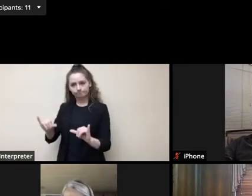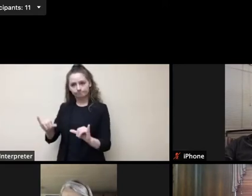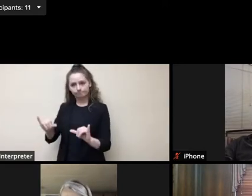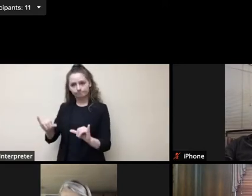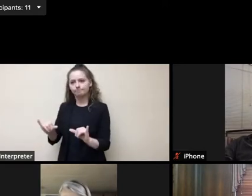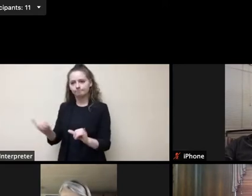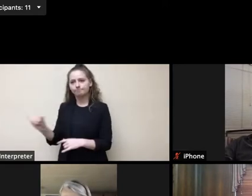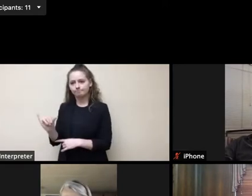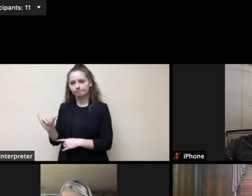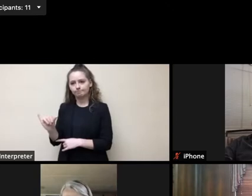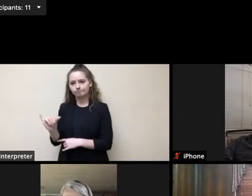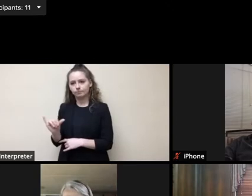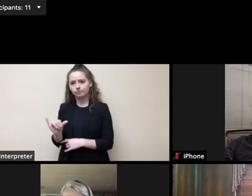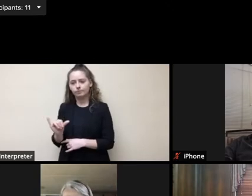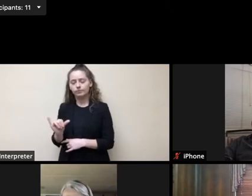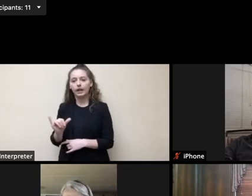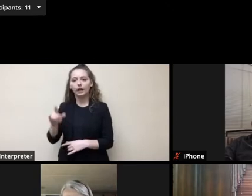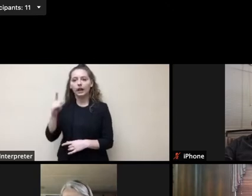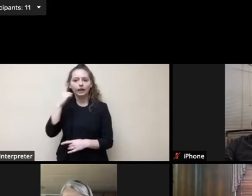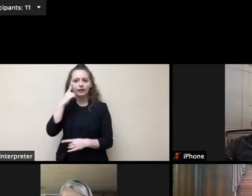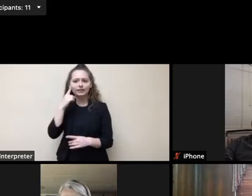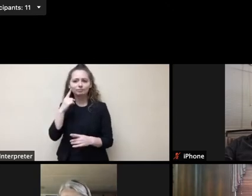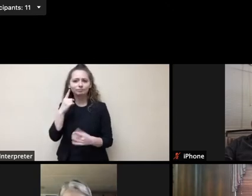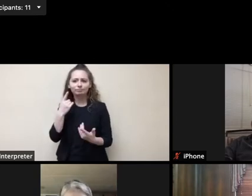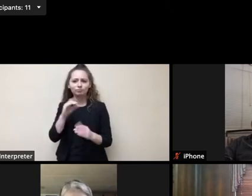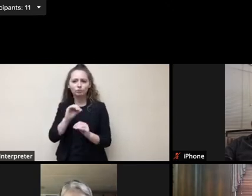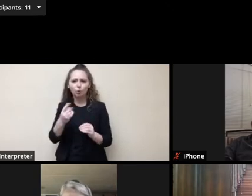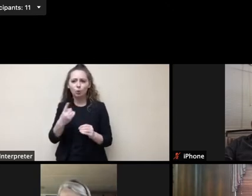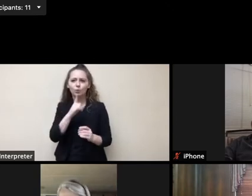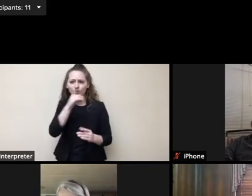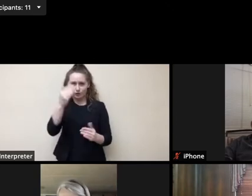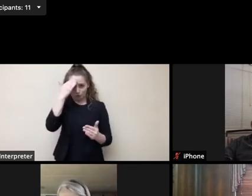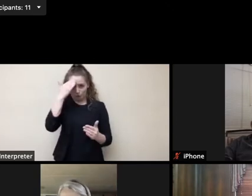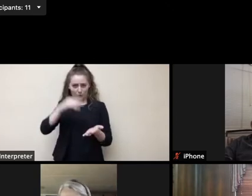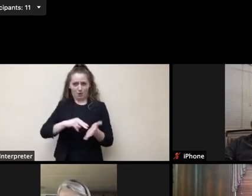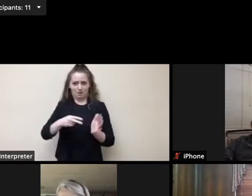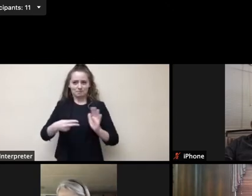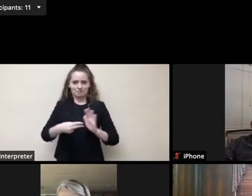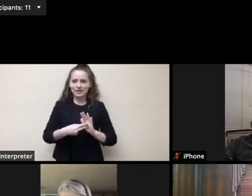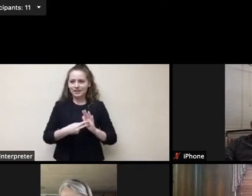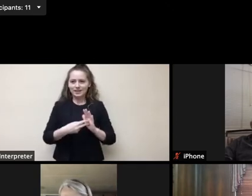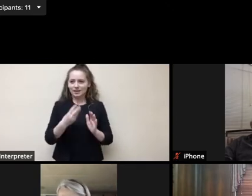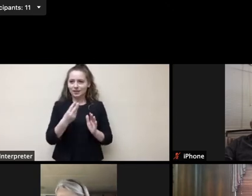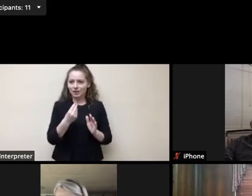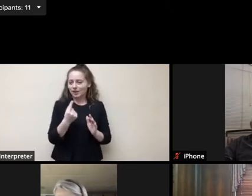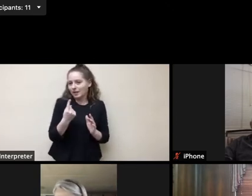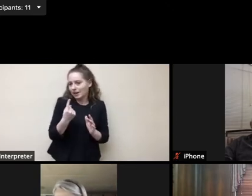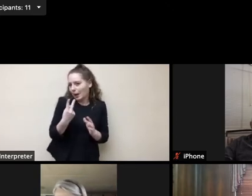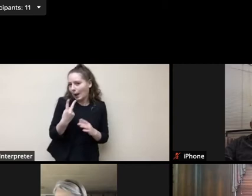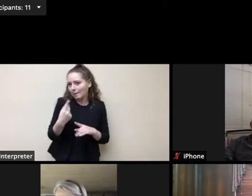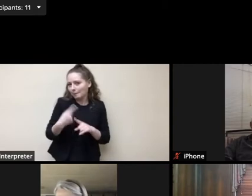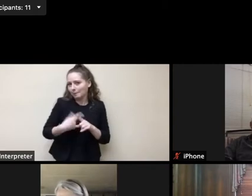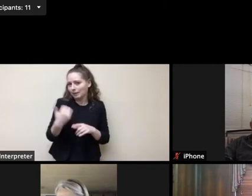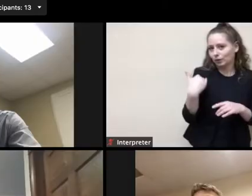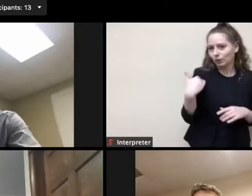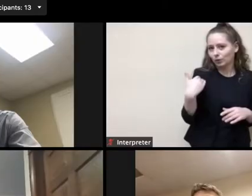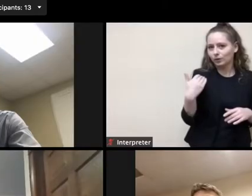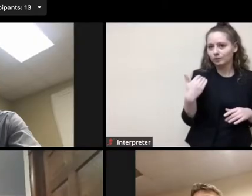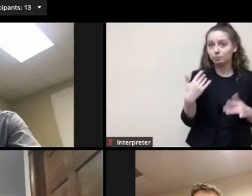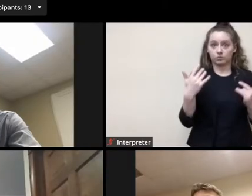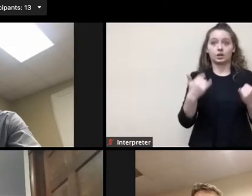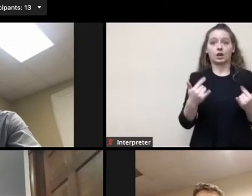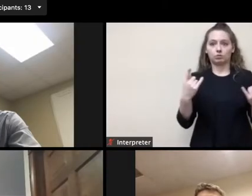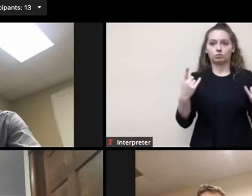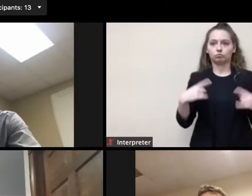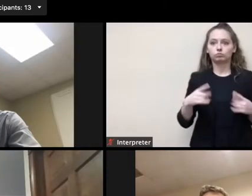nobody really knew what that word meant a couple months ago. And I think everybody's well aware of it now. That really is one of the best tools that